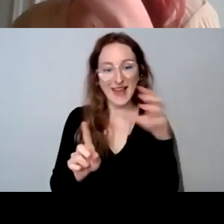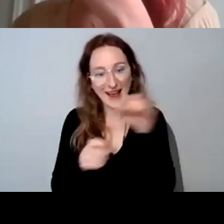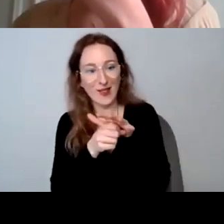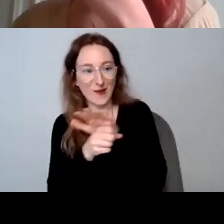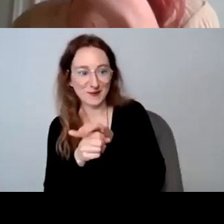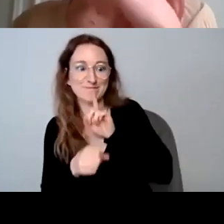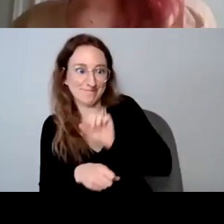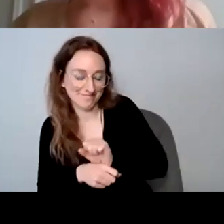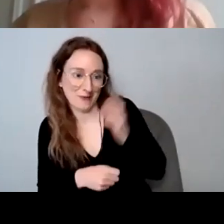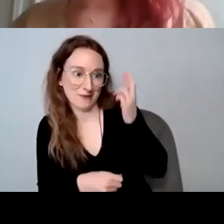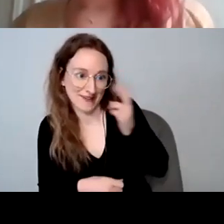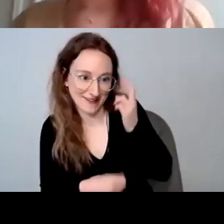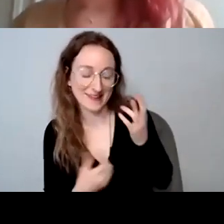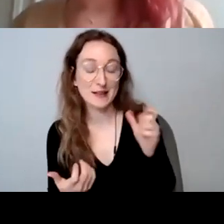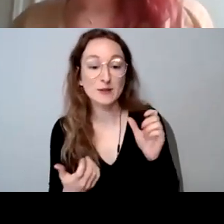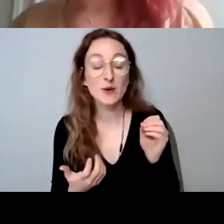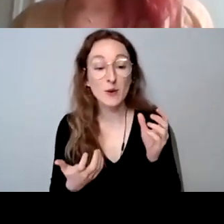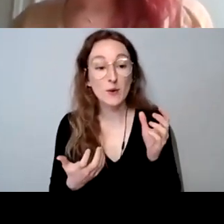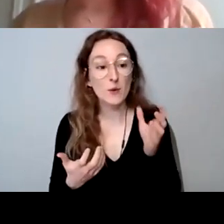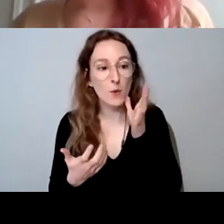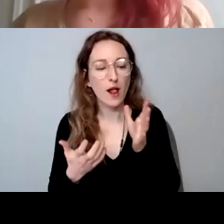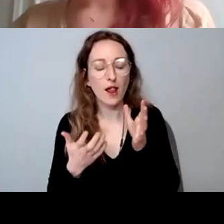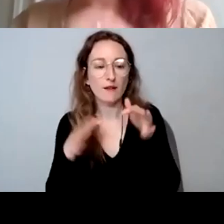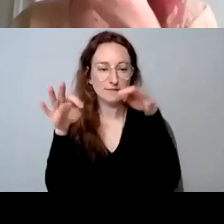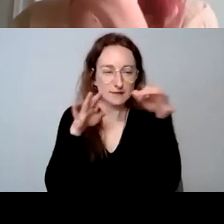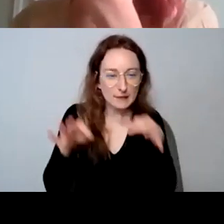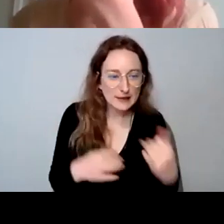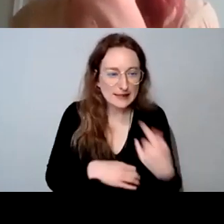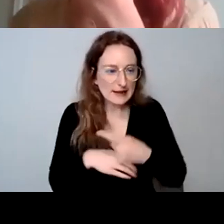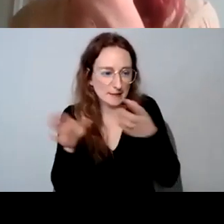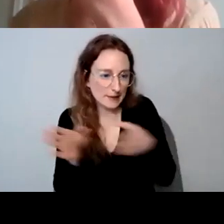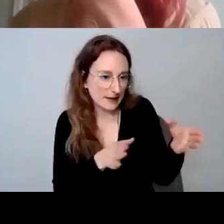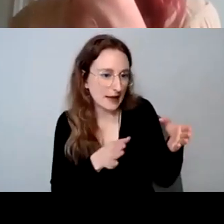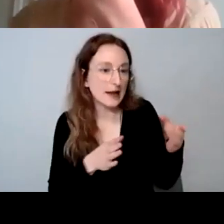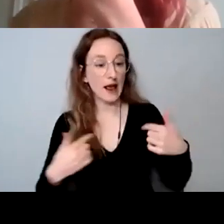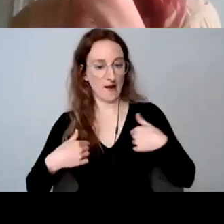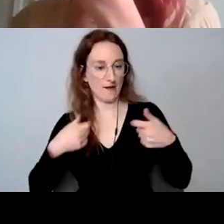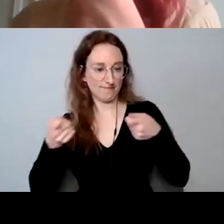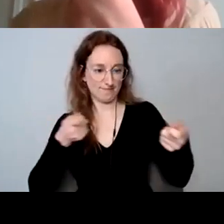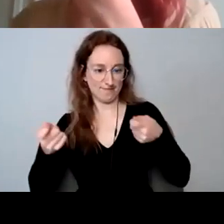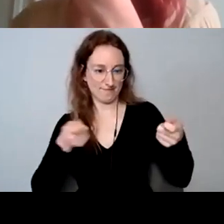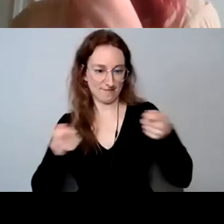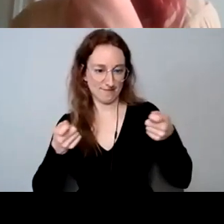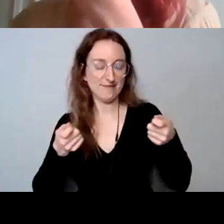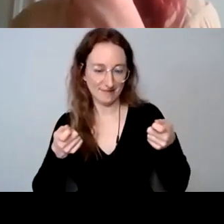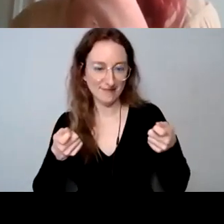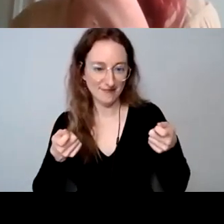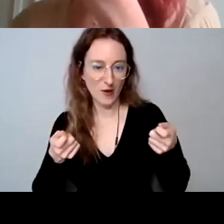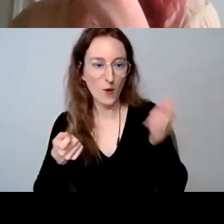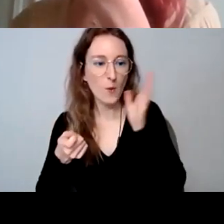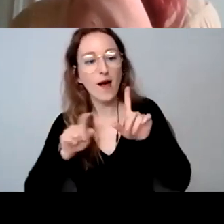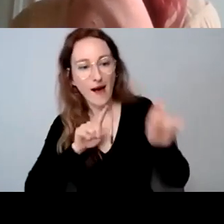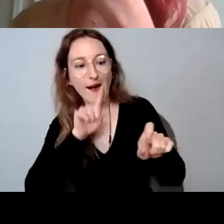So I'll just reiterate how today's event will go. I'm the moderator. I get to ask some